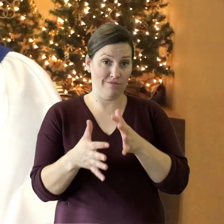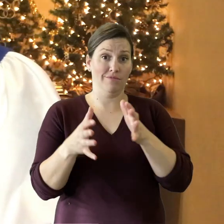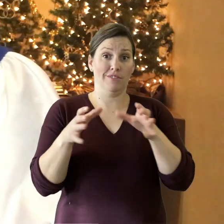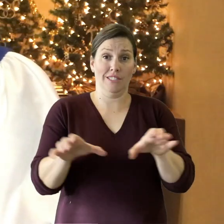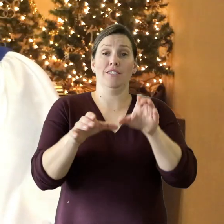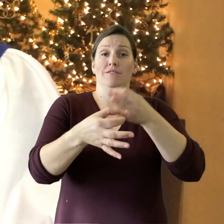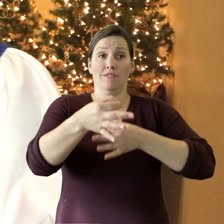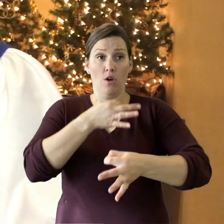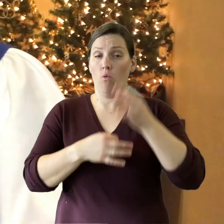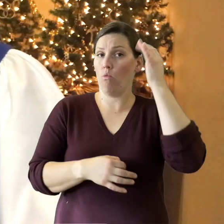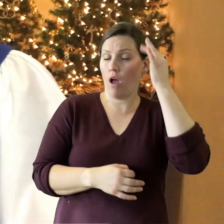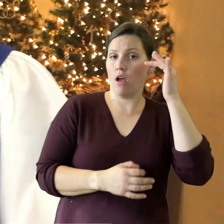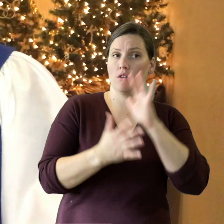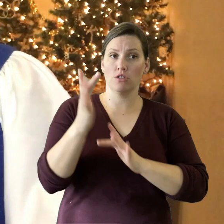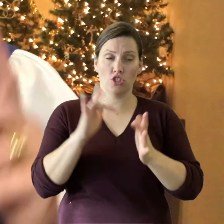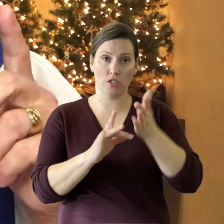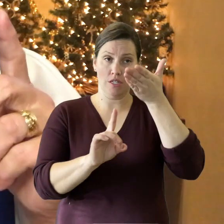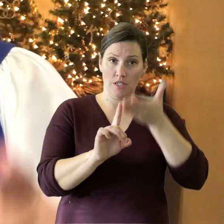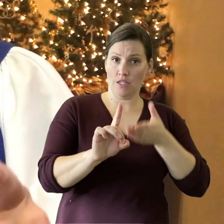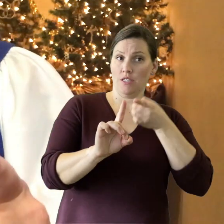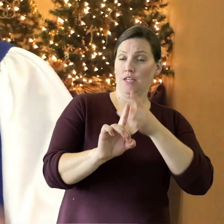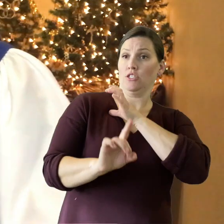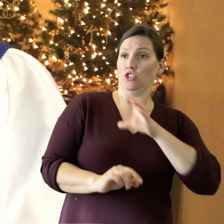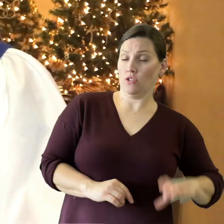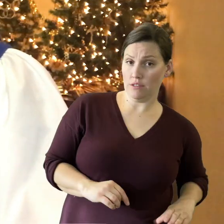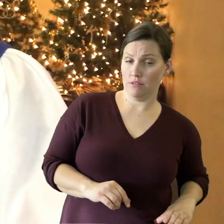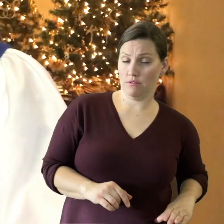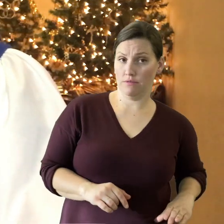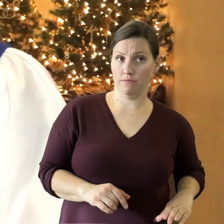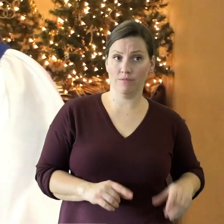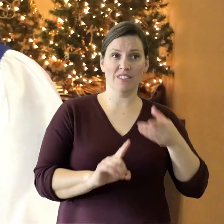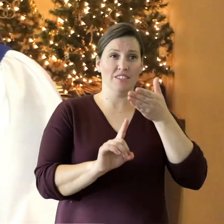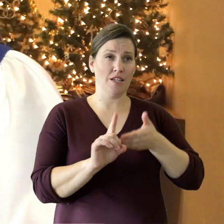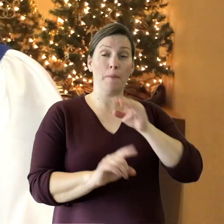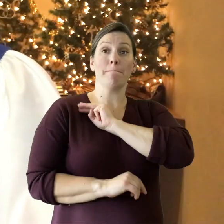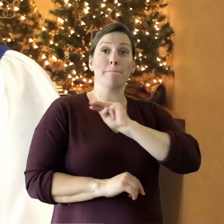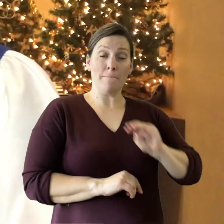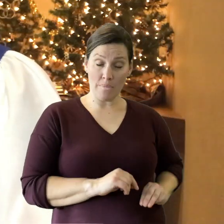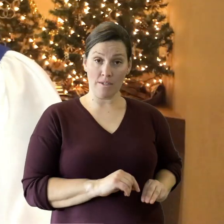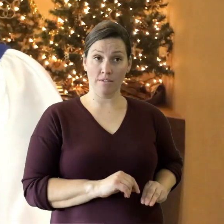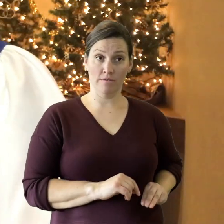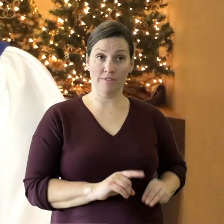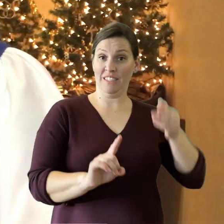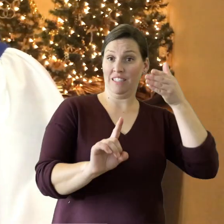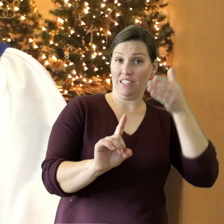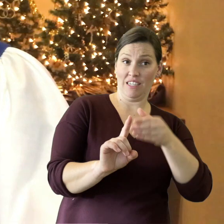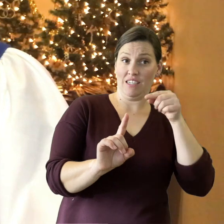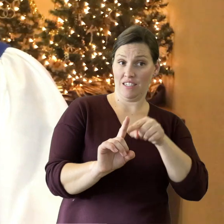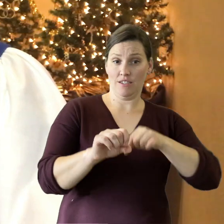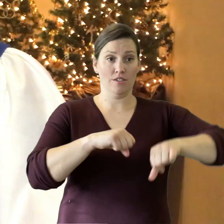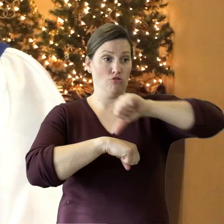us. Because Jesus is the Christ. He is the Messiah. He is